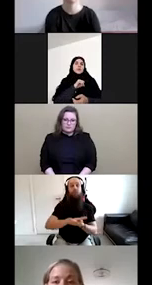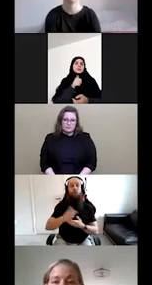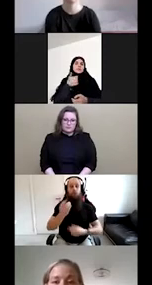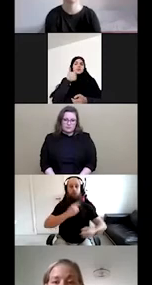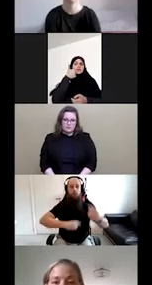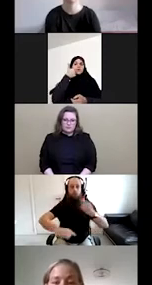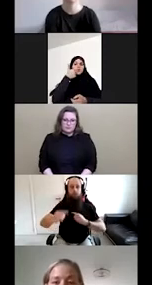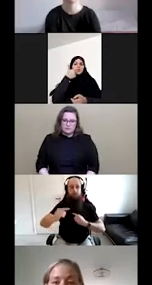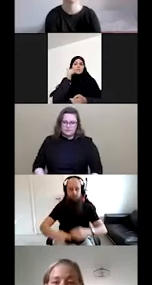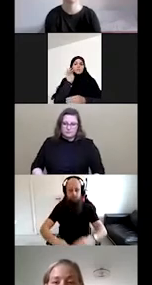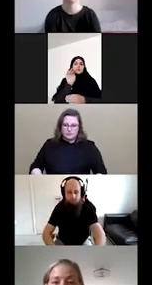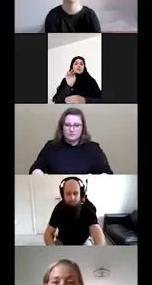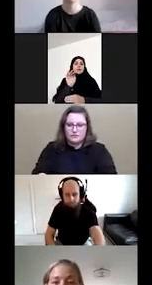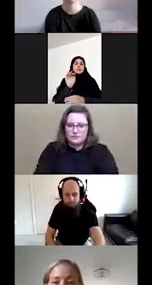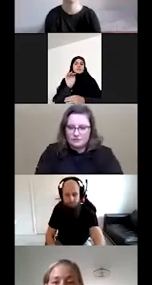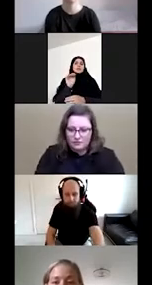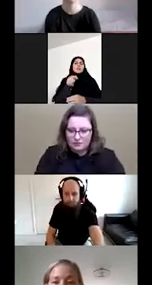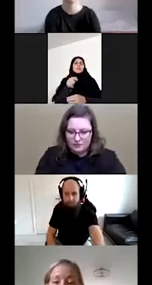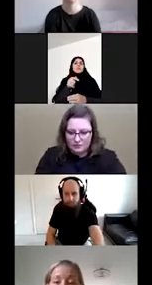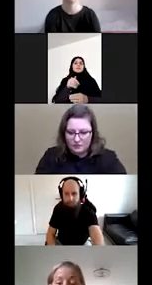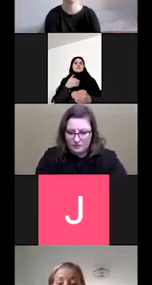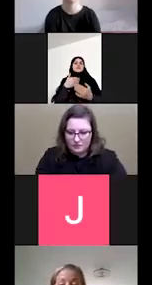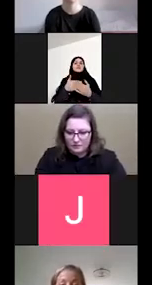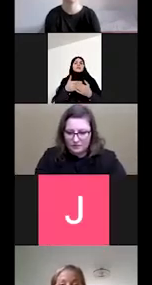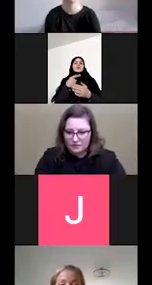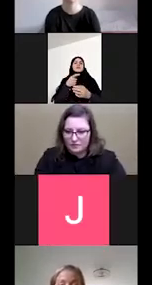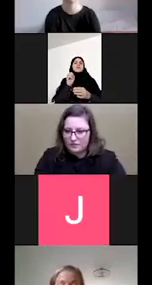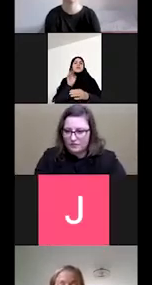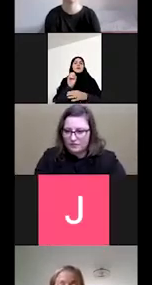second thing is physical accessibility,